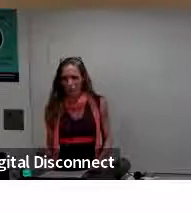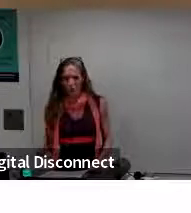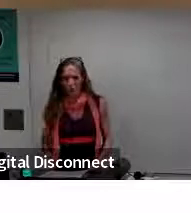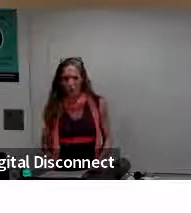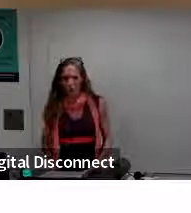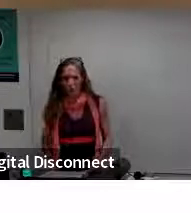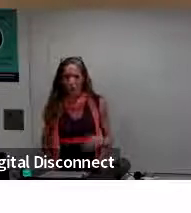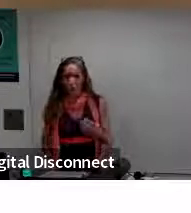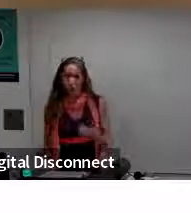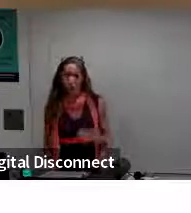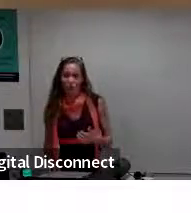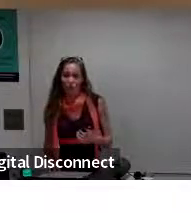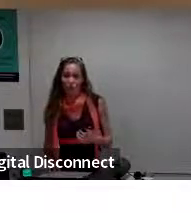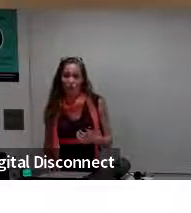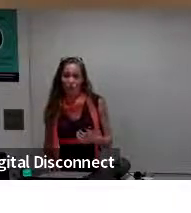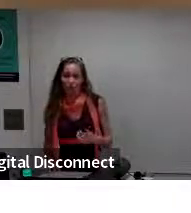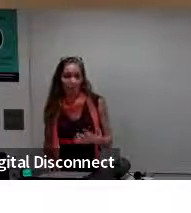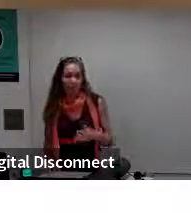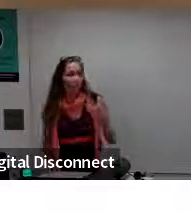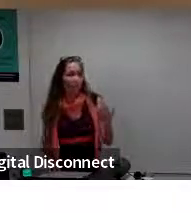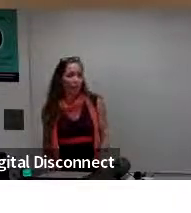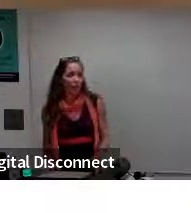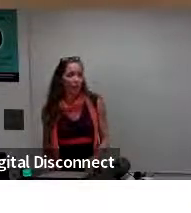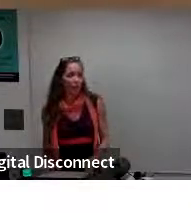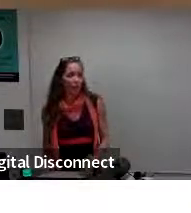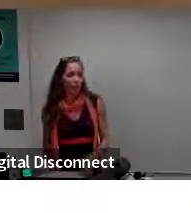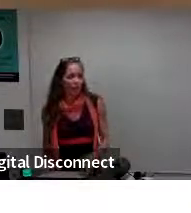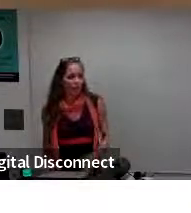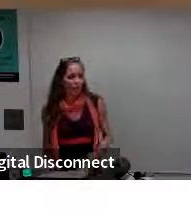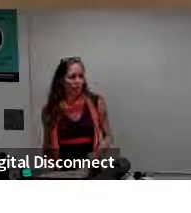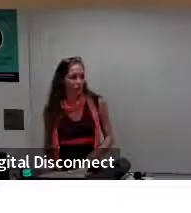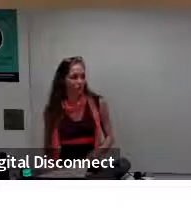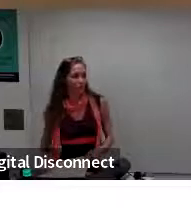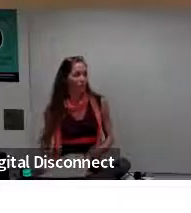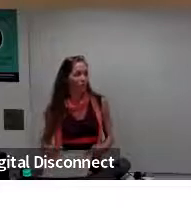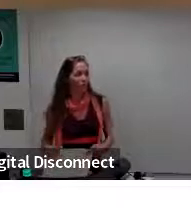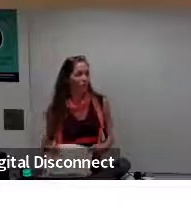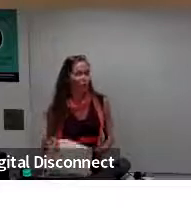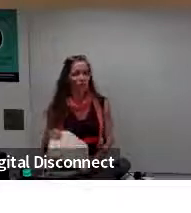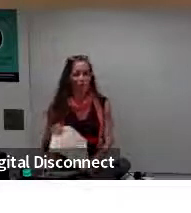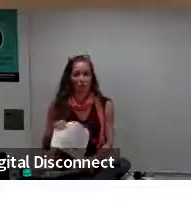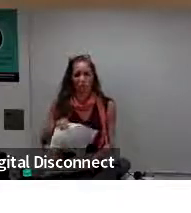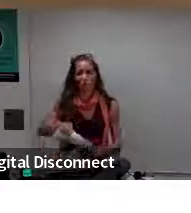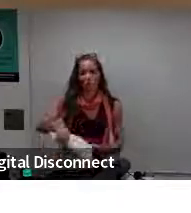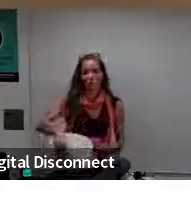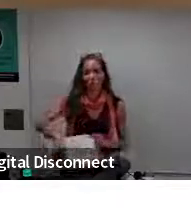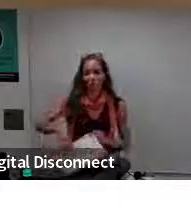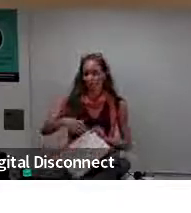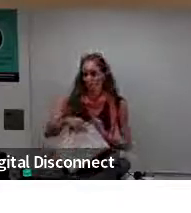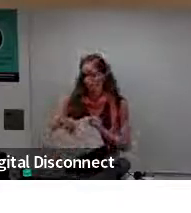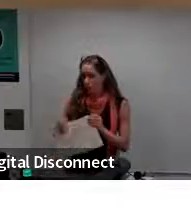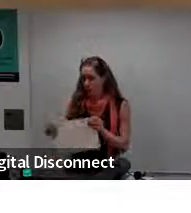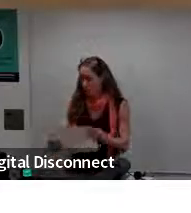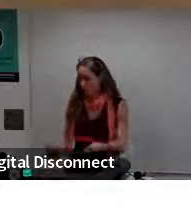the experience of the people who are retracting into those safe spaces. So when we talk about things like echo chambers and the inequality of echo chambers, ironically